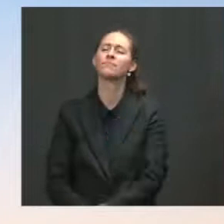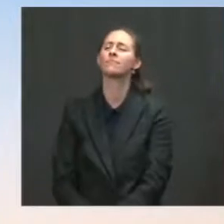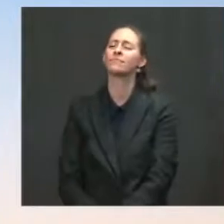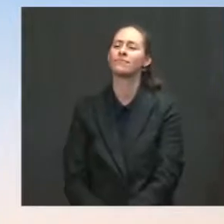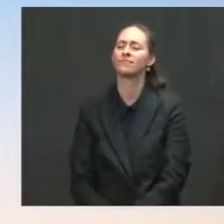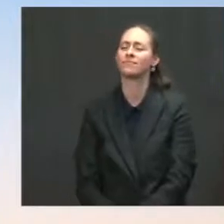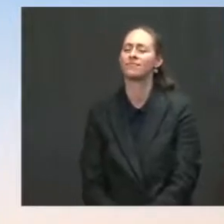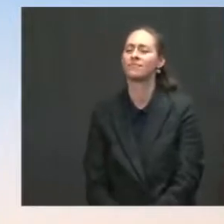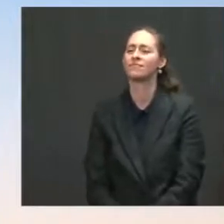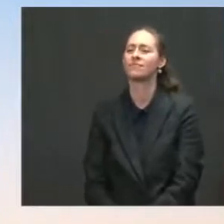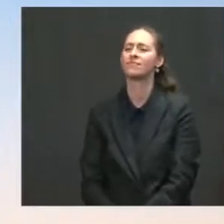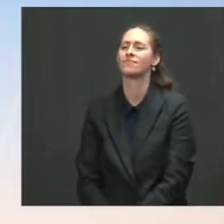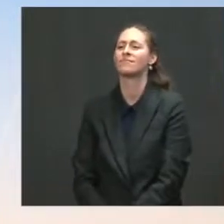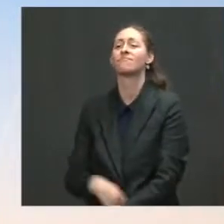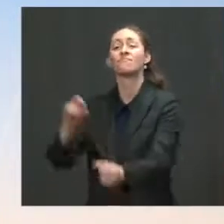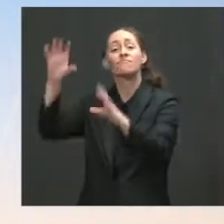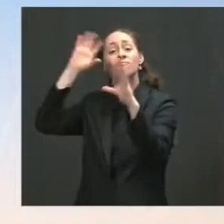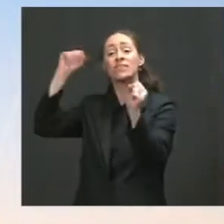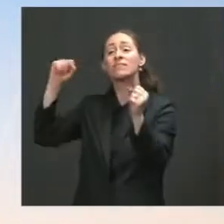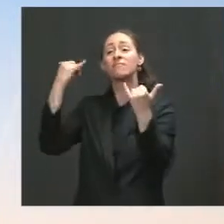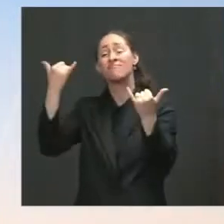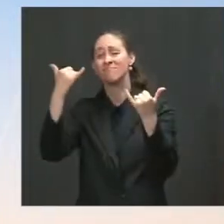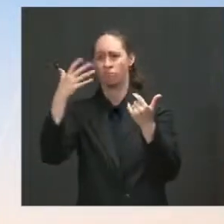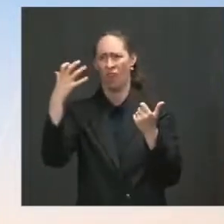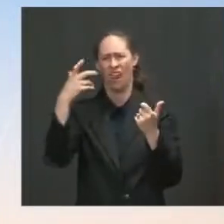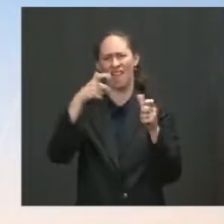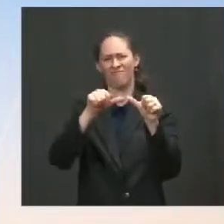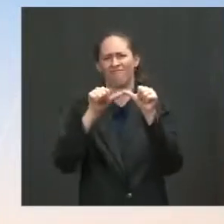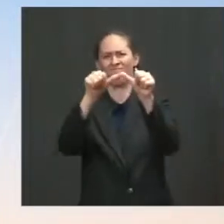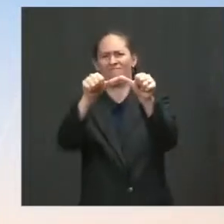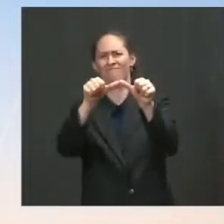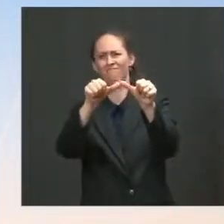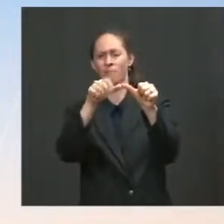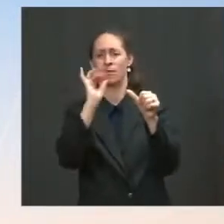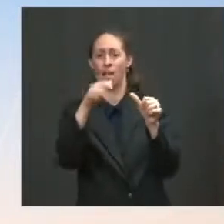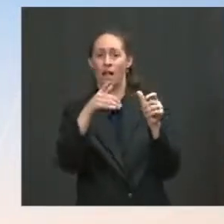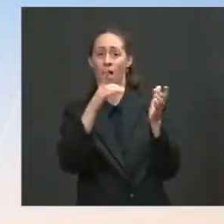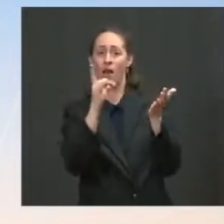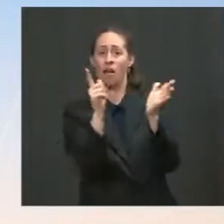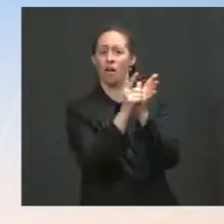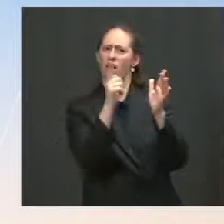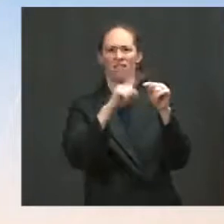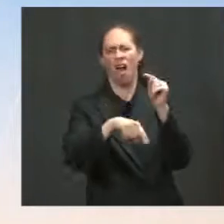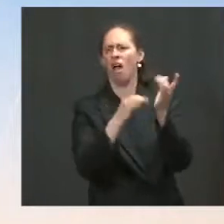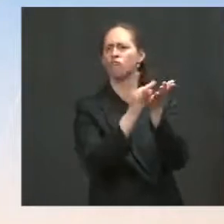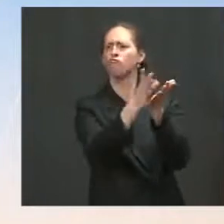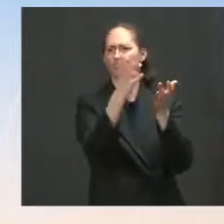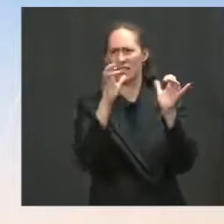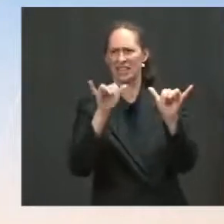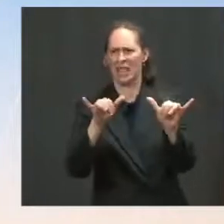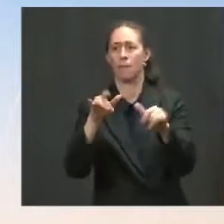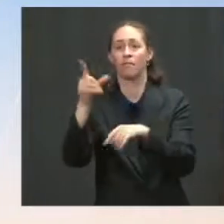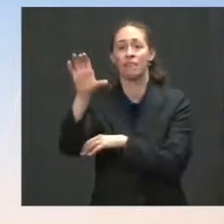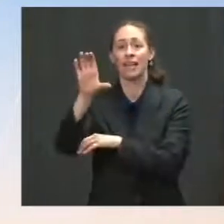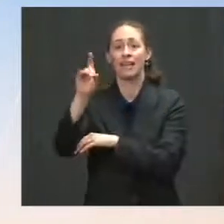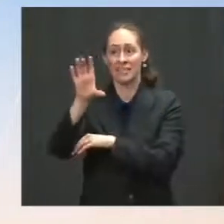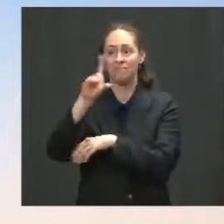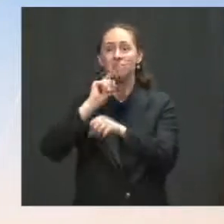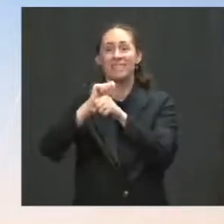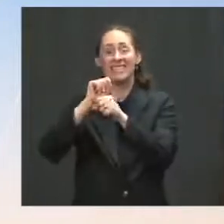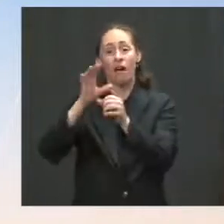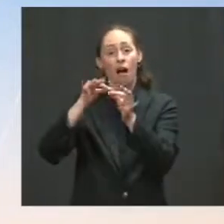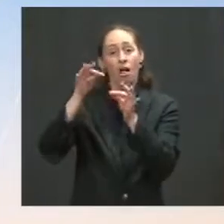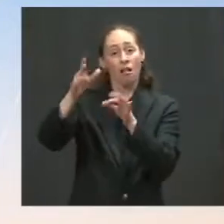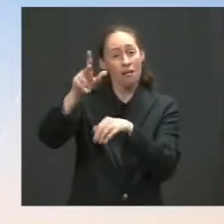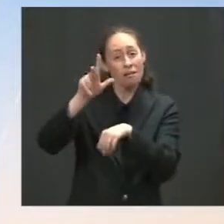the moratorium back in January. CDC extended it 3 times. We also have spoken to this over the course of the past